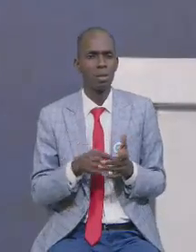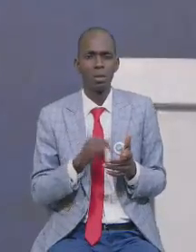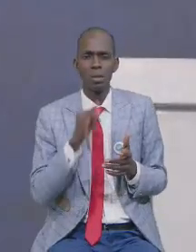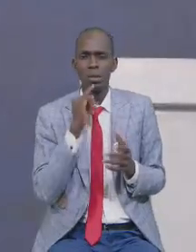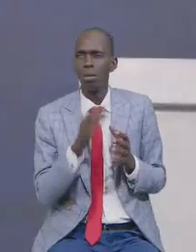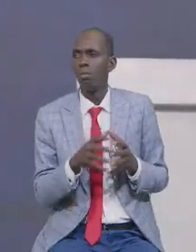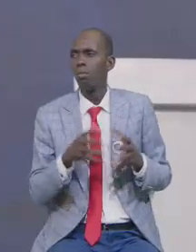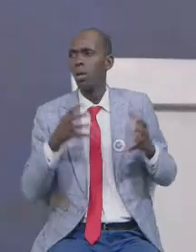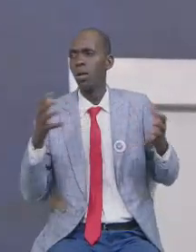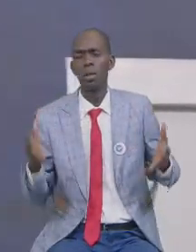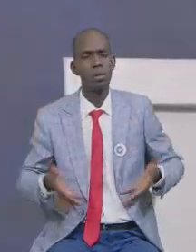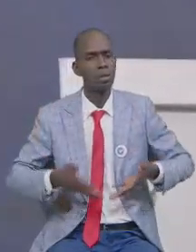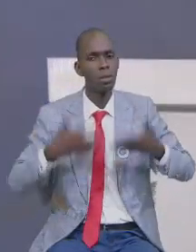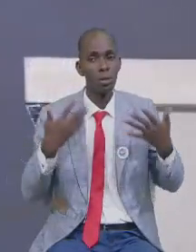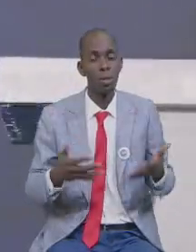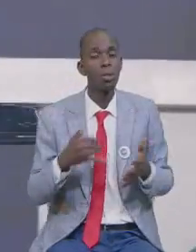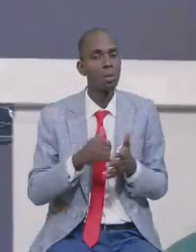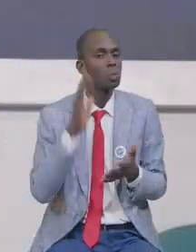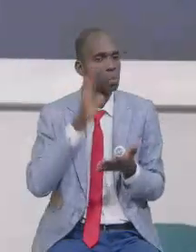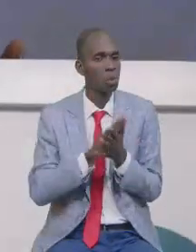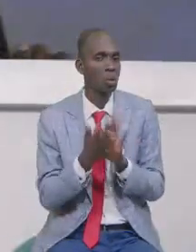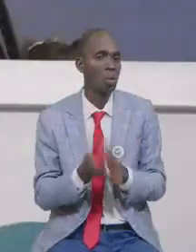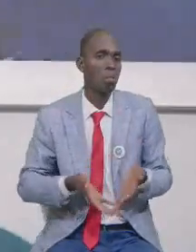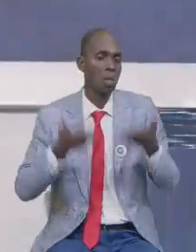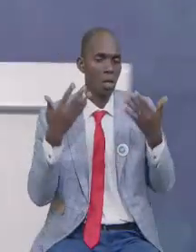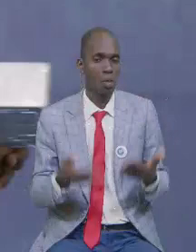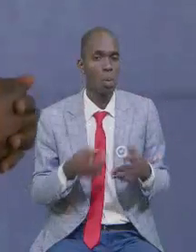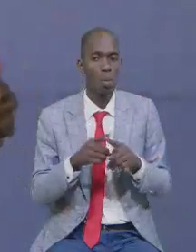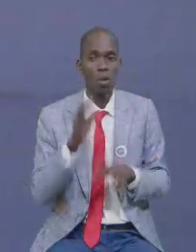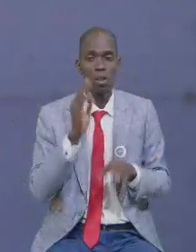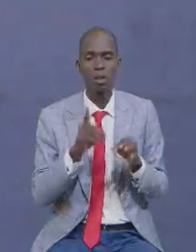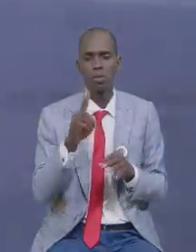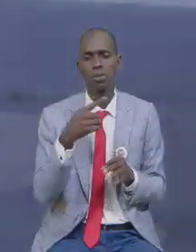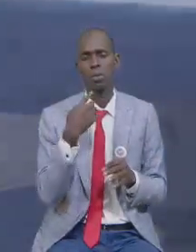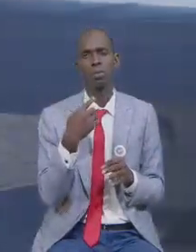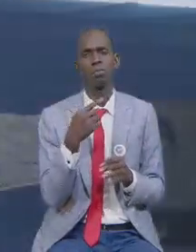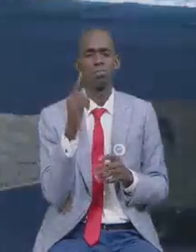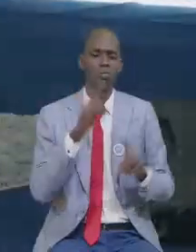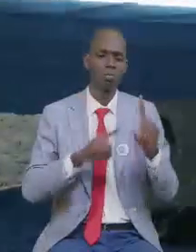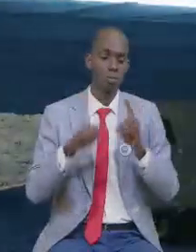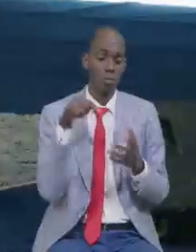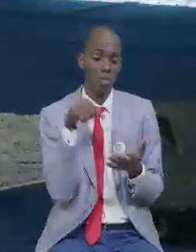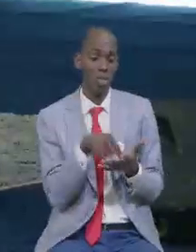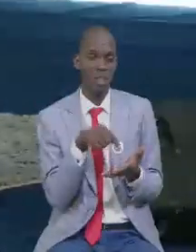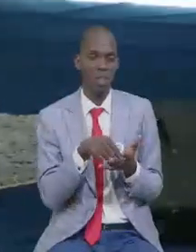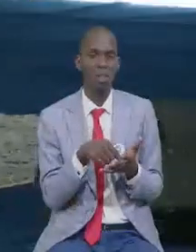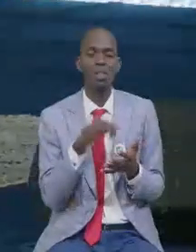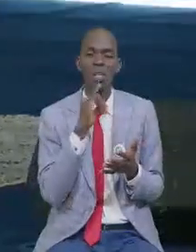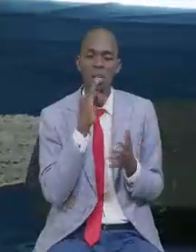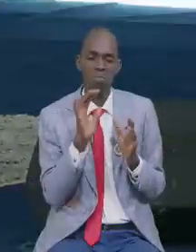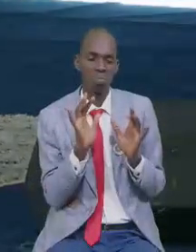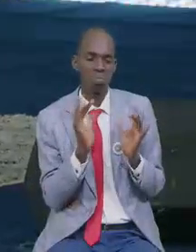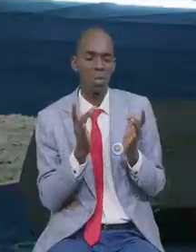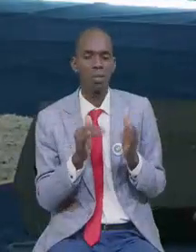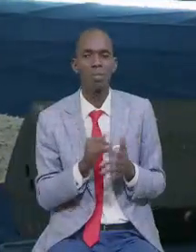heavy, it will be heavy. But when you say, this is light, this is like